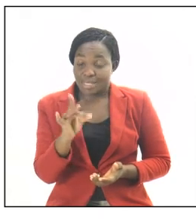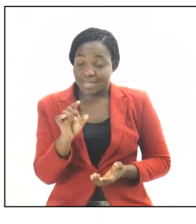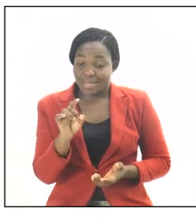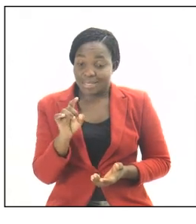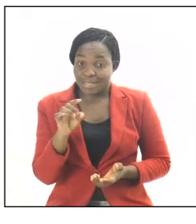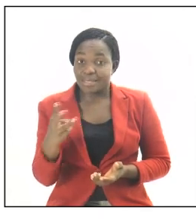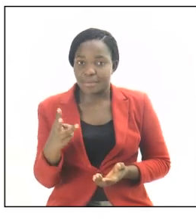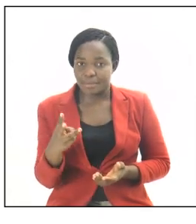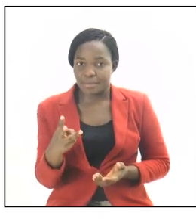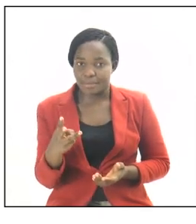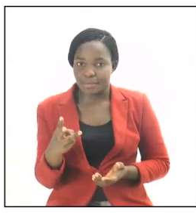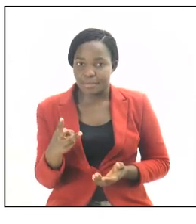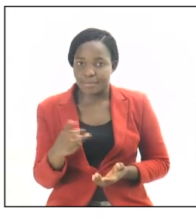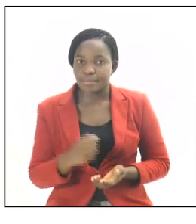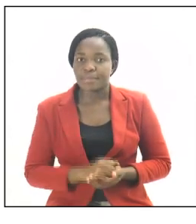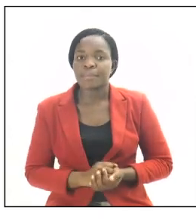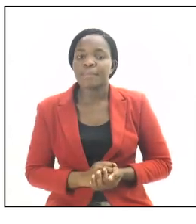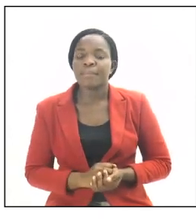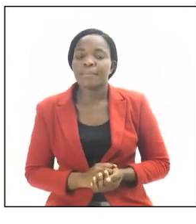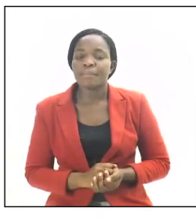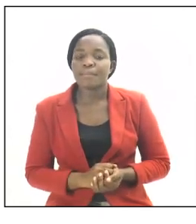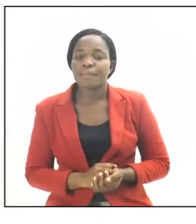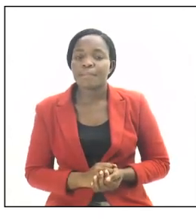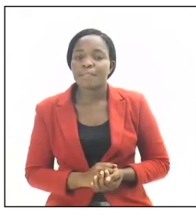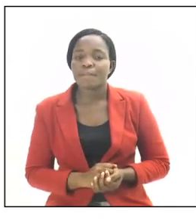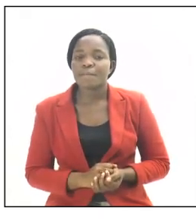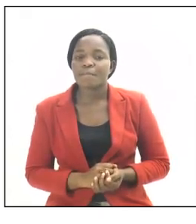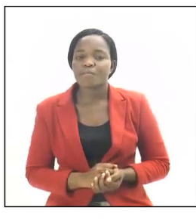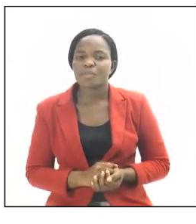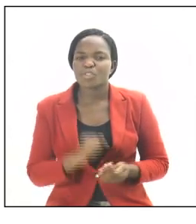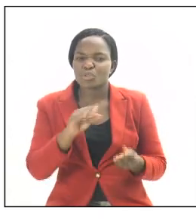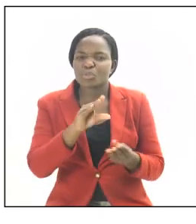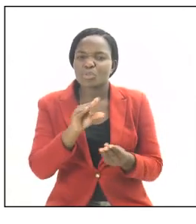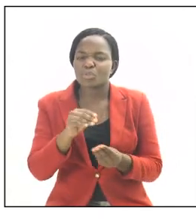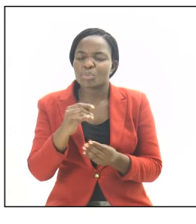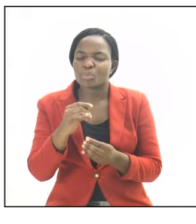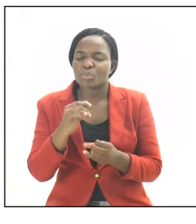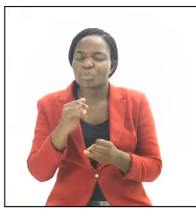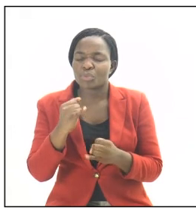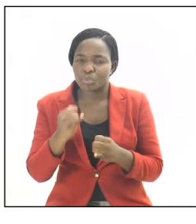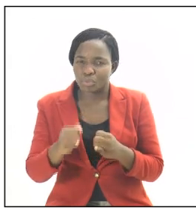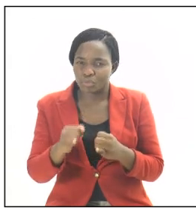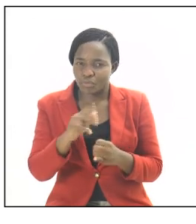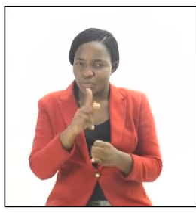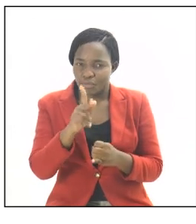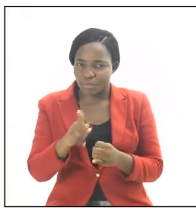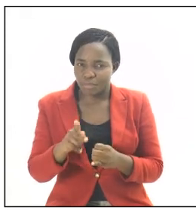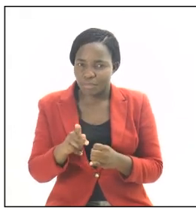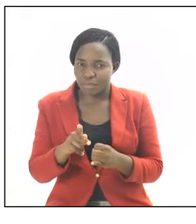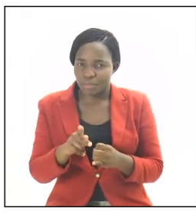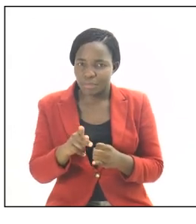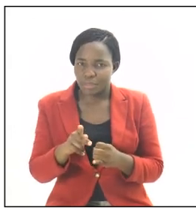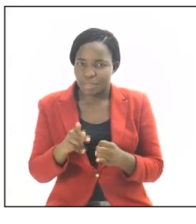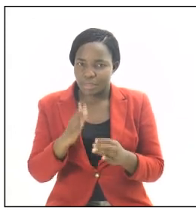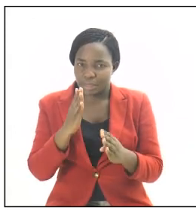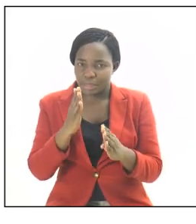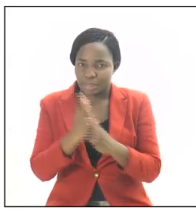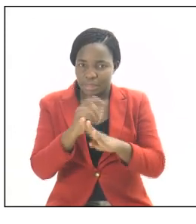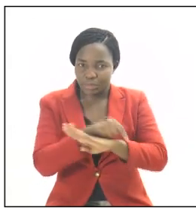62.83. I see. And then the total perimeter is the perimeter of the straight